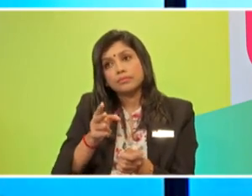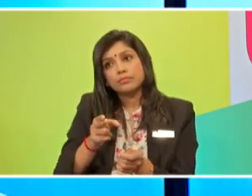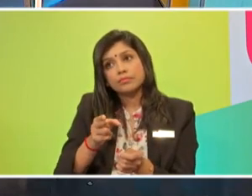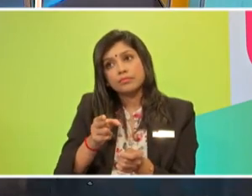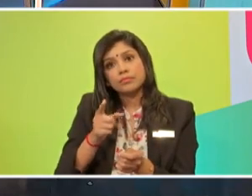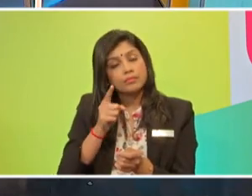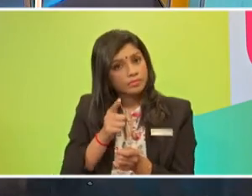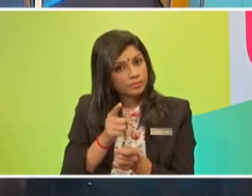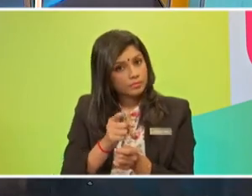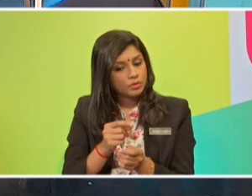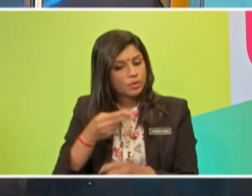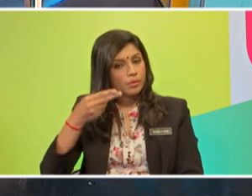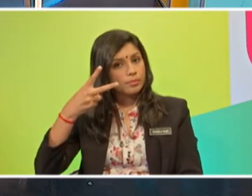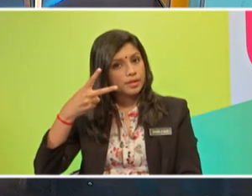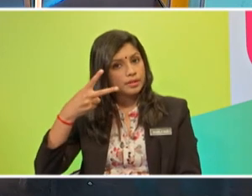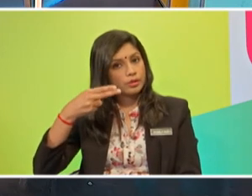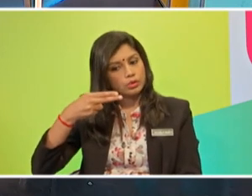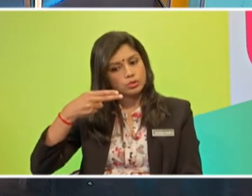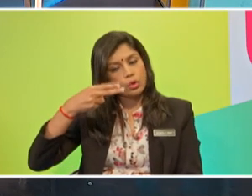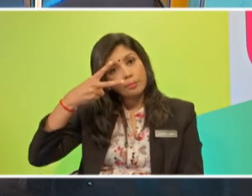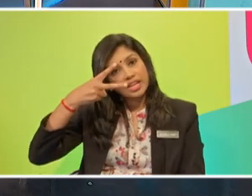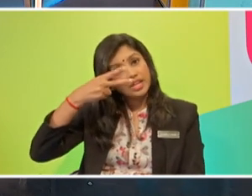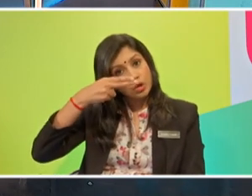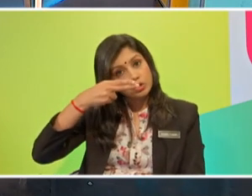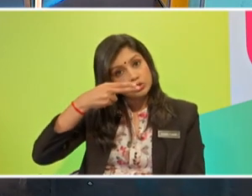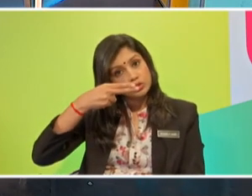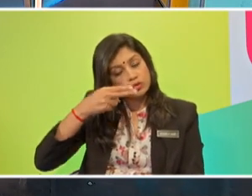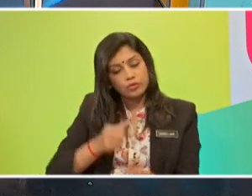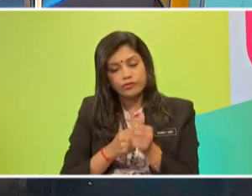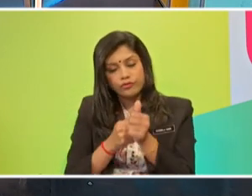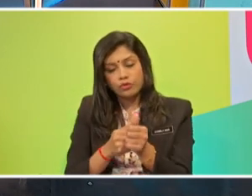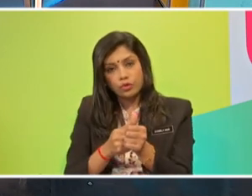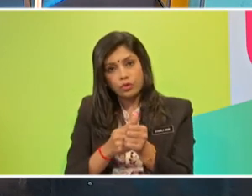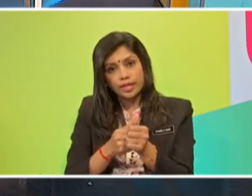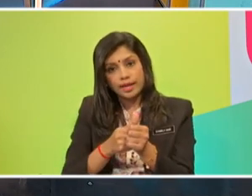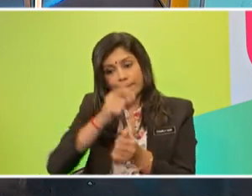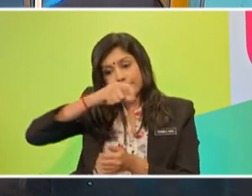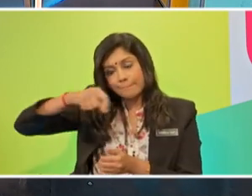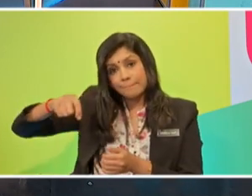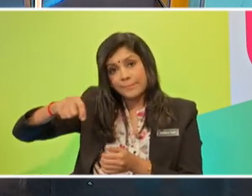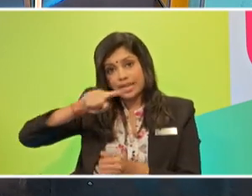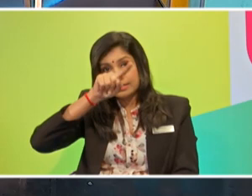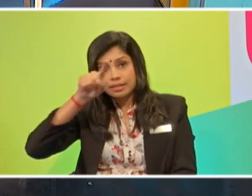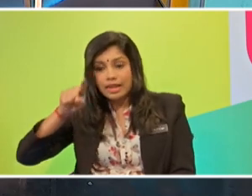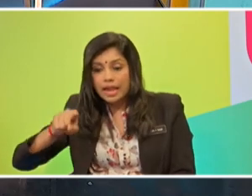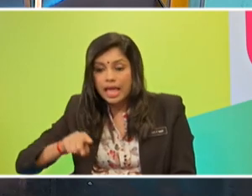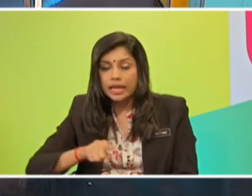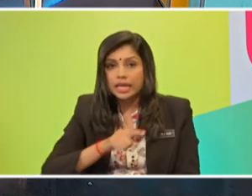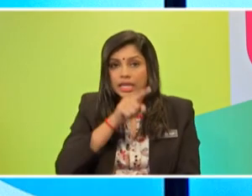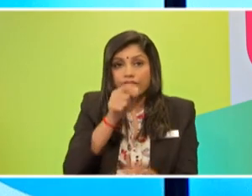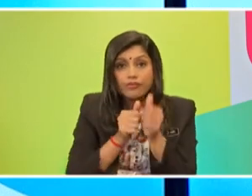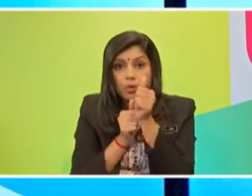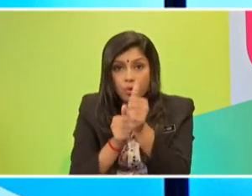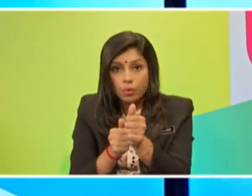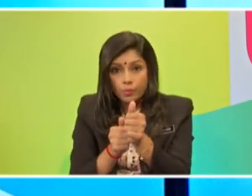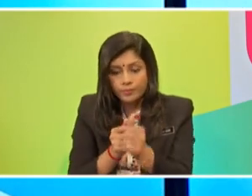just open, close, mm-hmm. and cut the paper. You just follow the lines. Follow the lines,